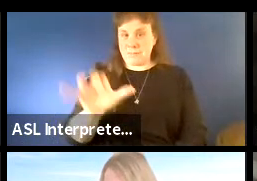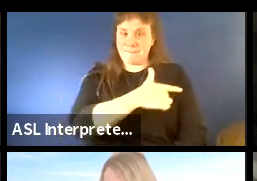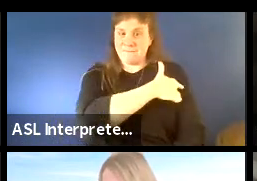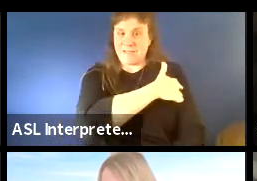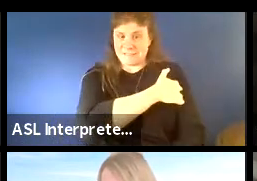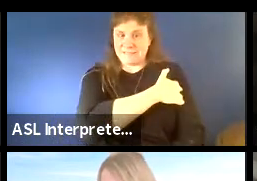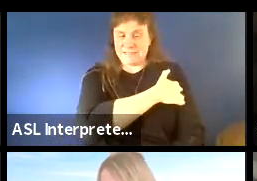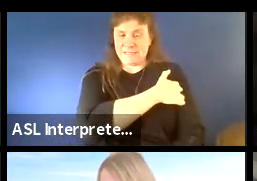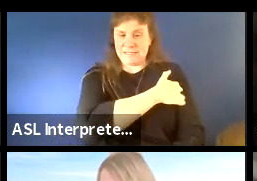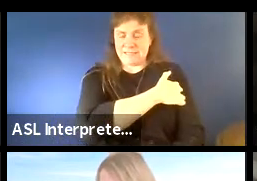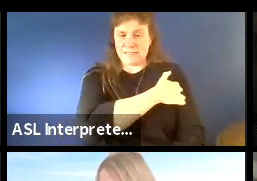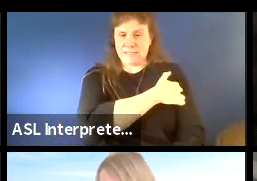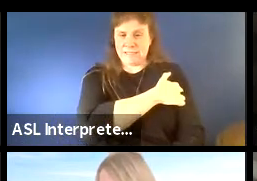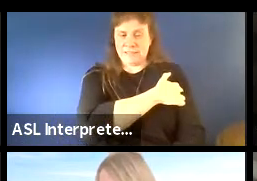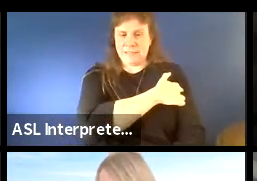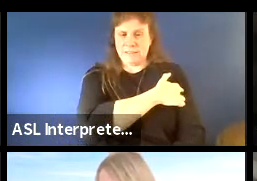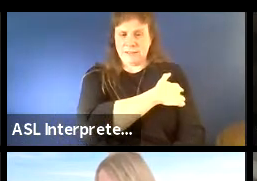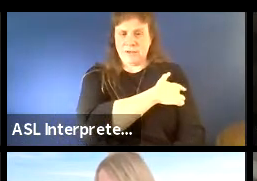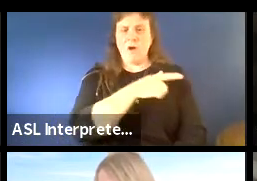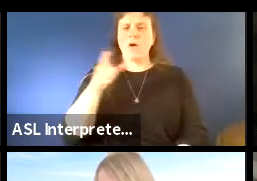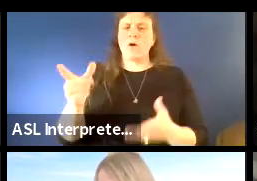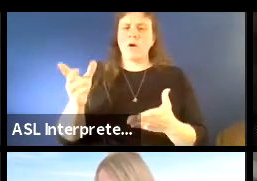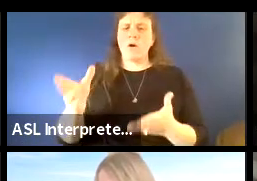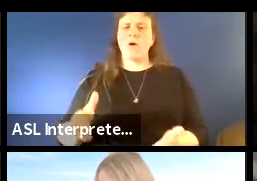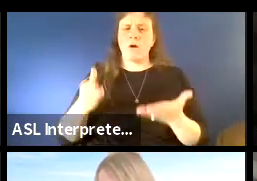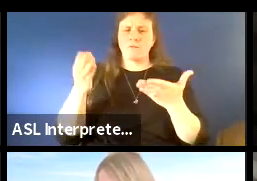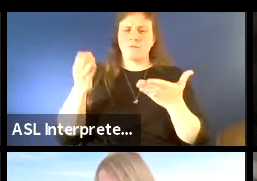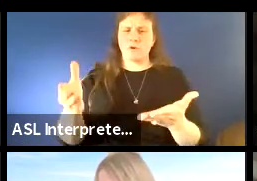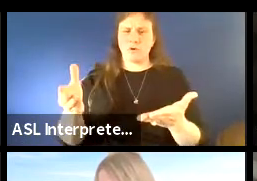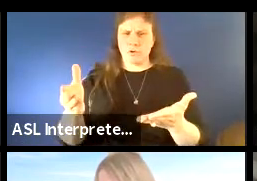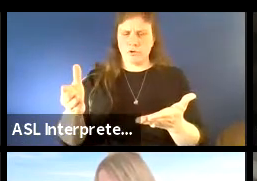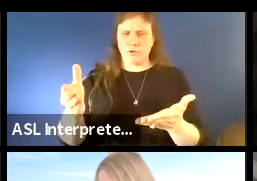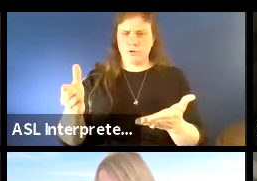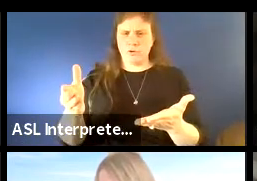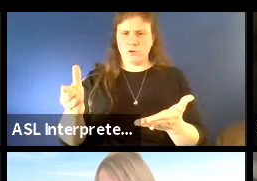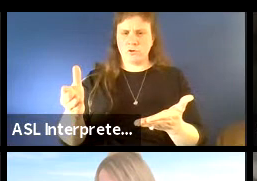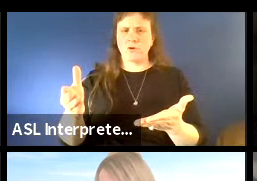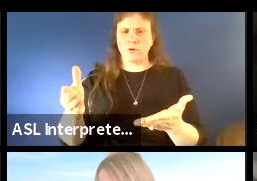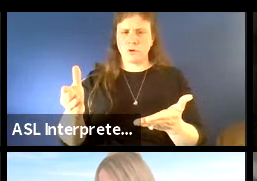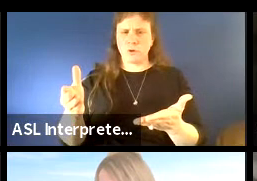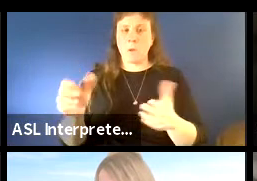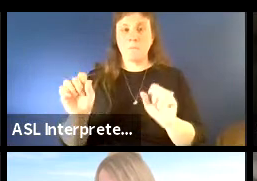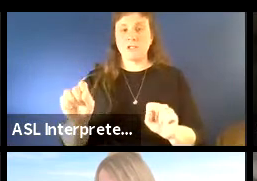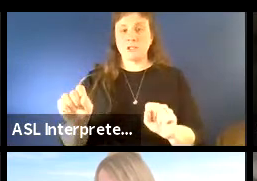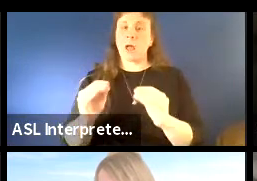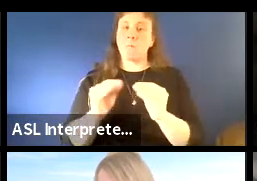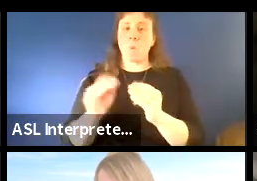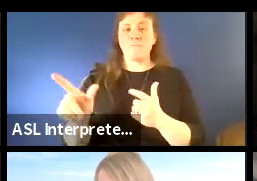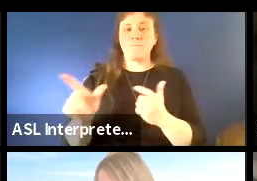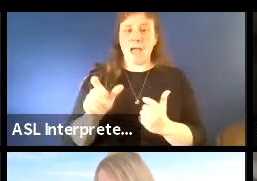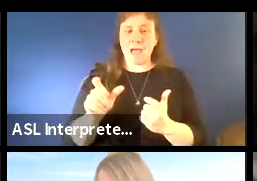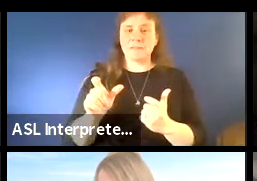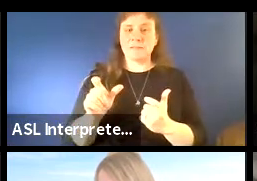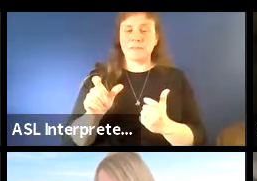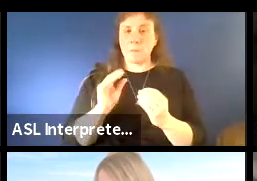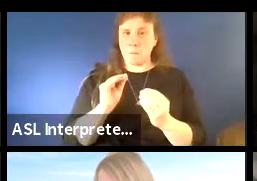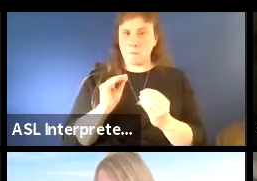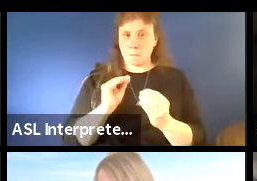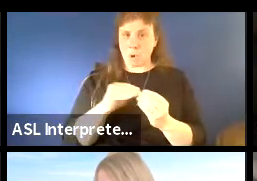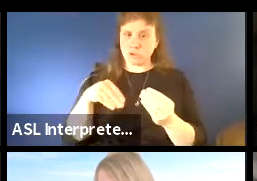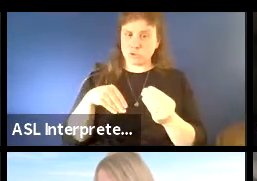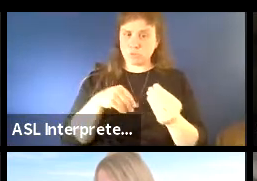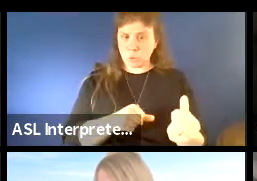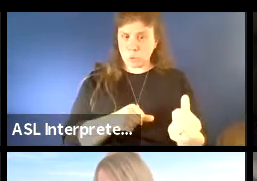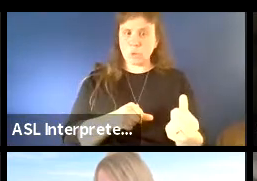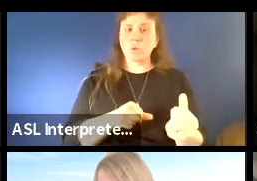particular offered potentially a faster, more efficient way of reaching those who needed house